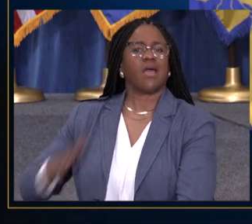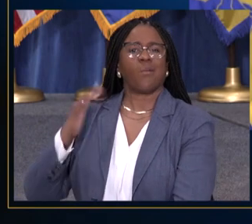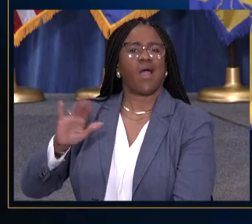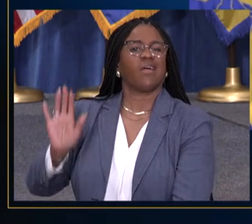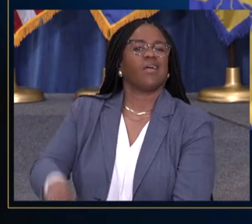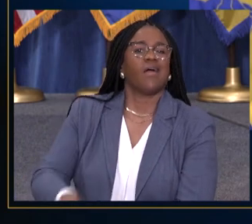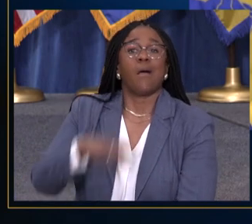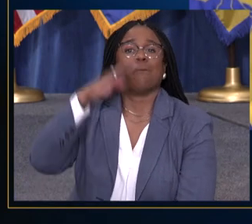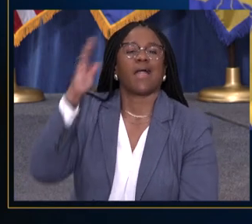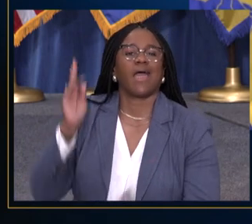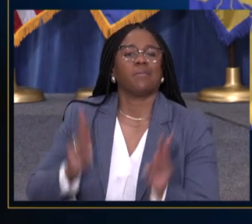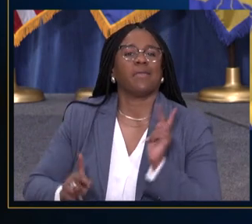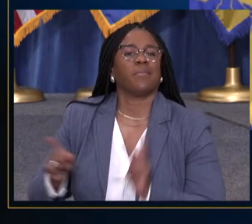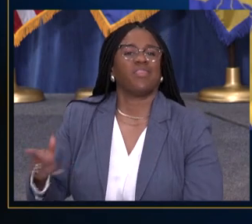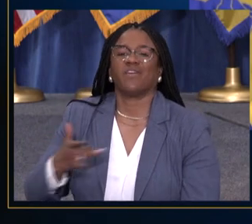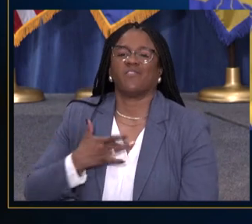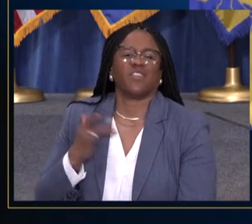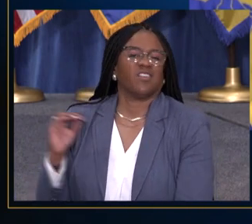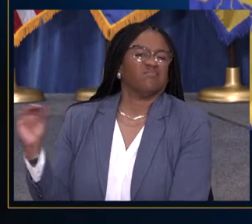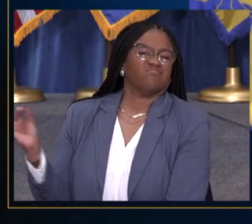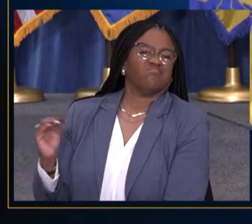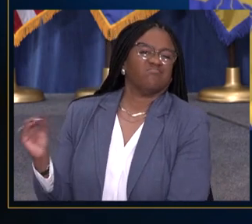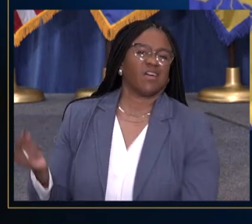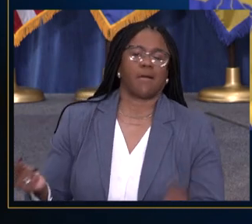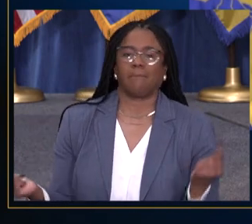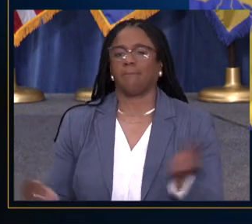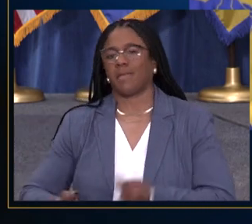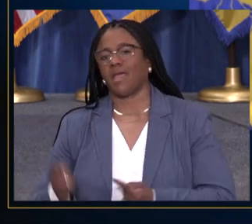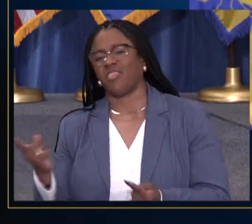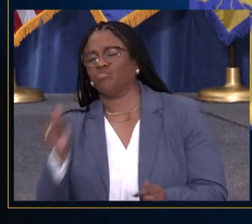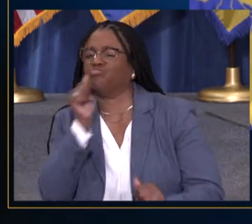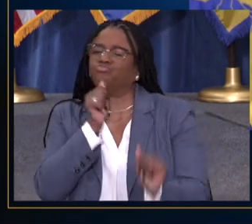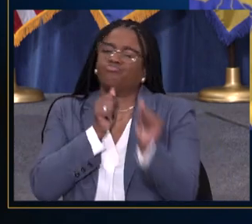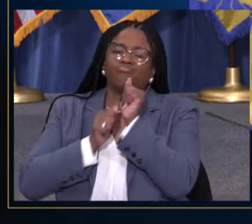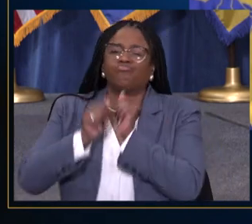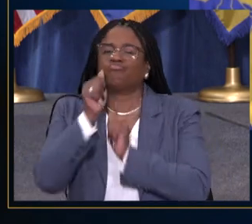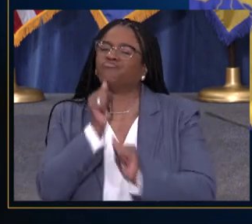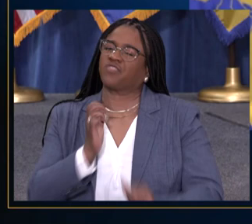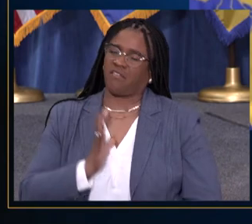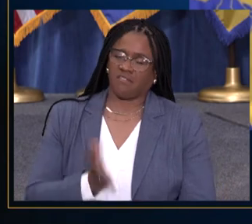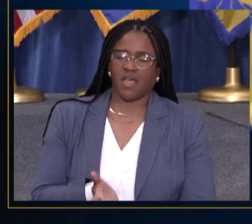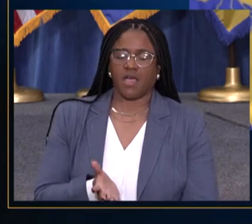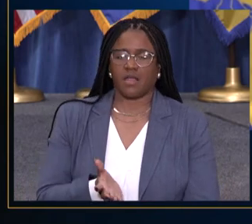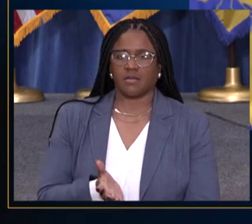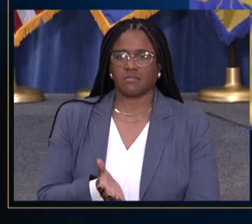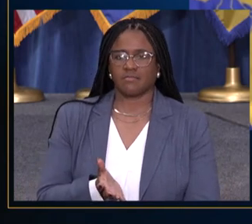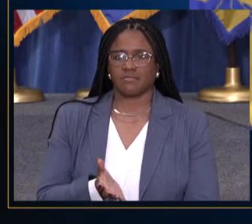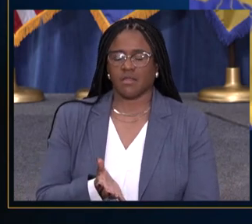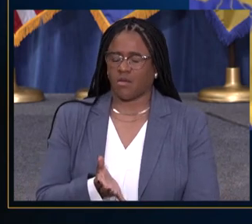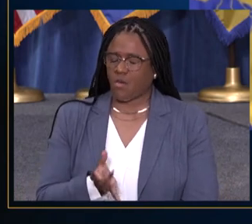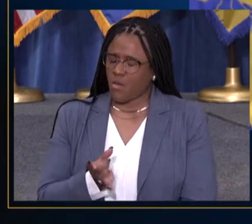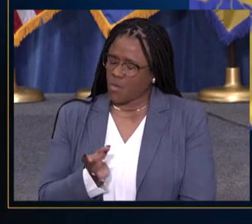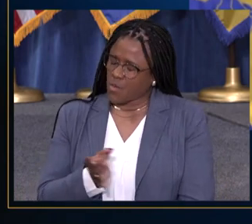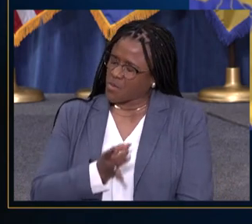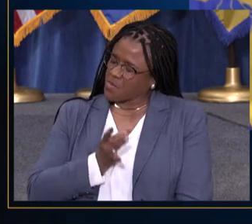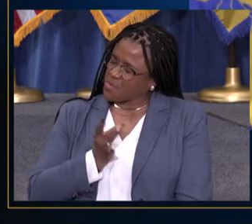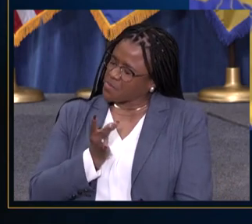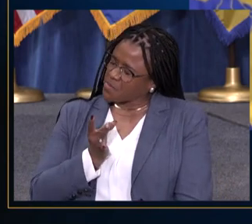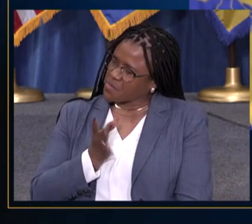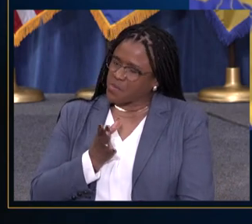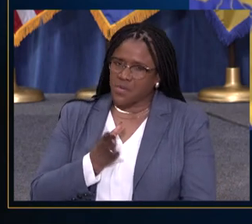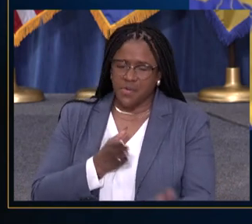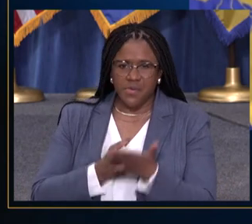people could feel and could not feel pain and could endure more. His egregious exploitation of